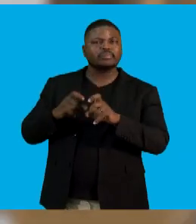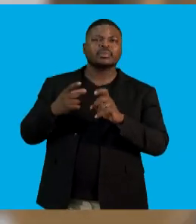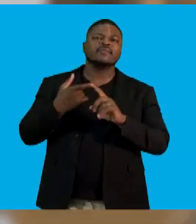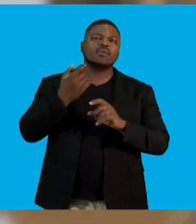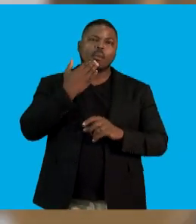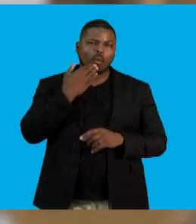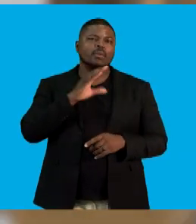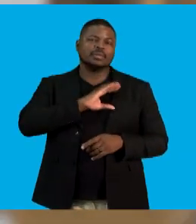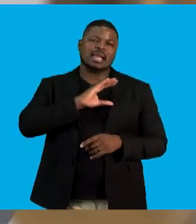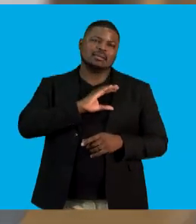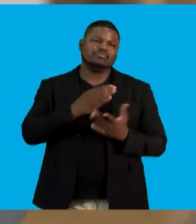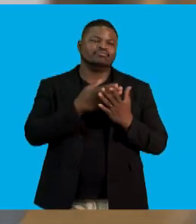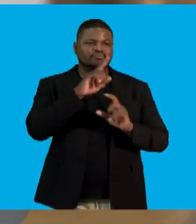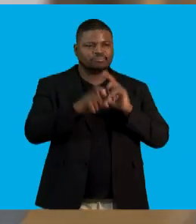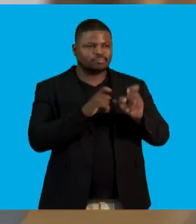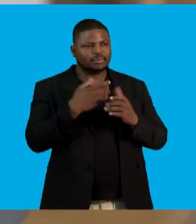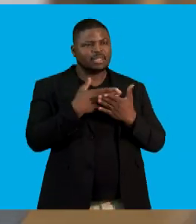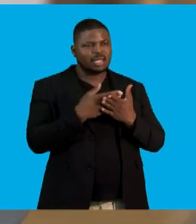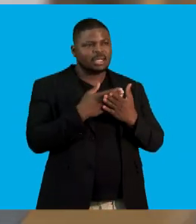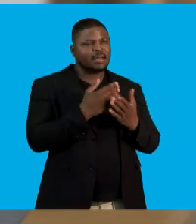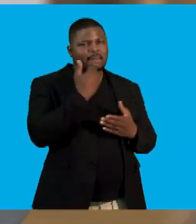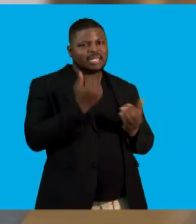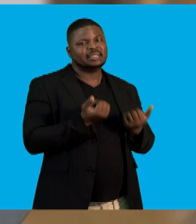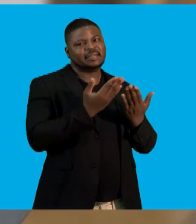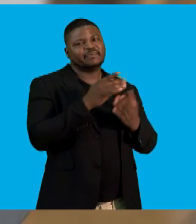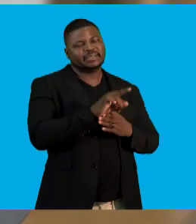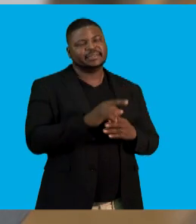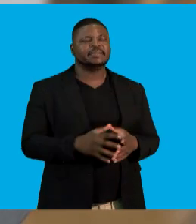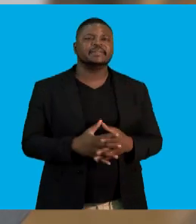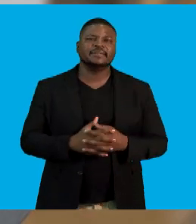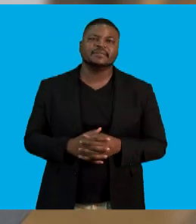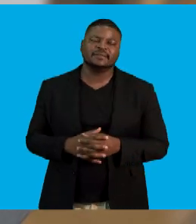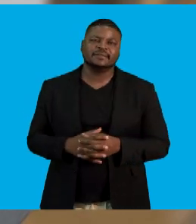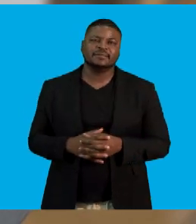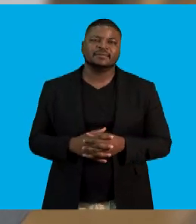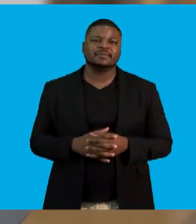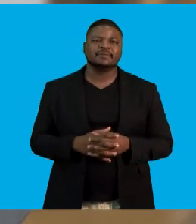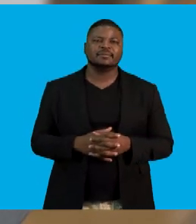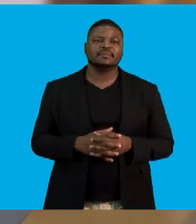out of them so they can better the care. So that would be interview.